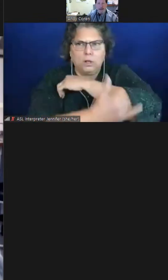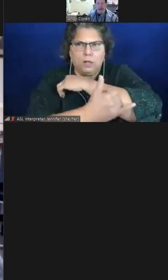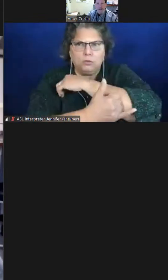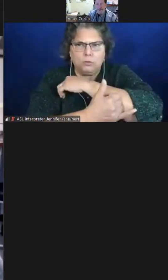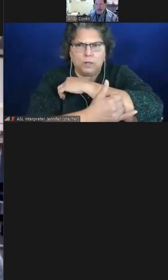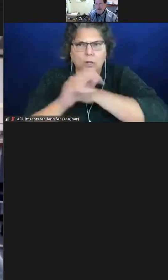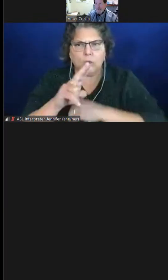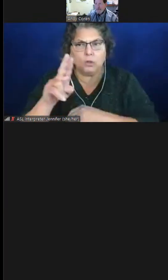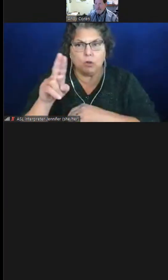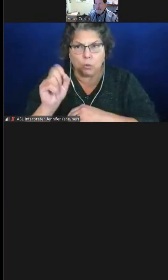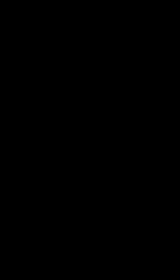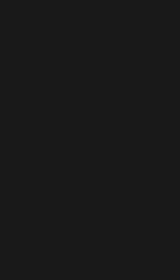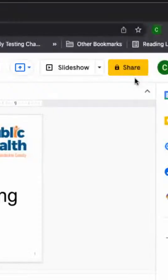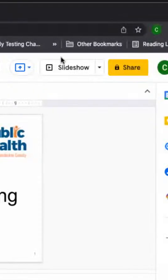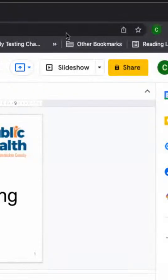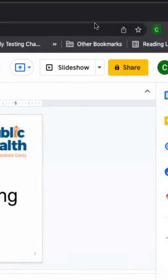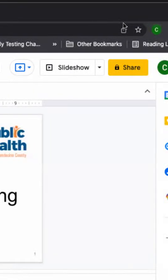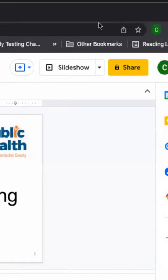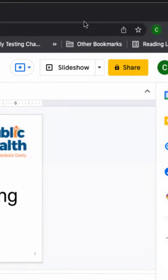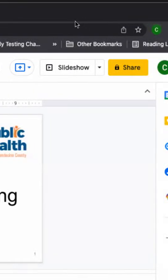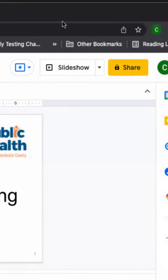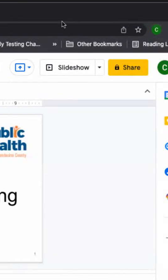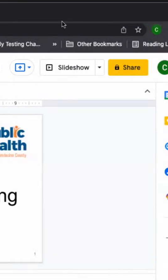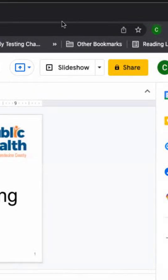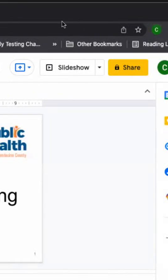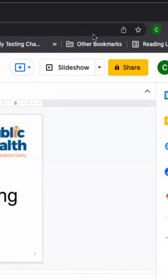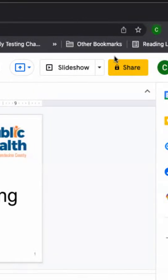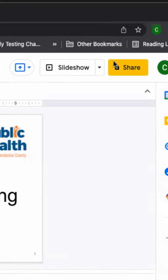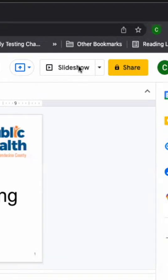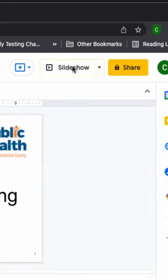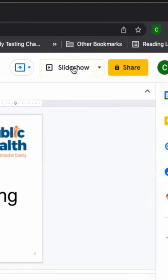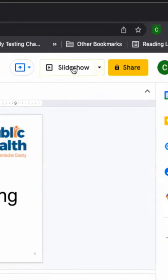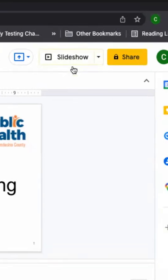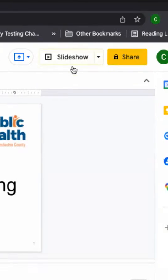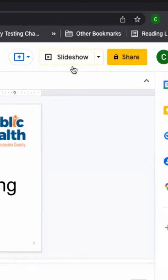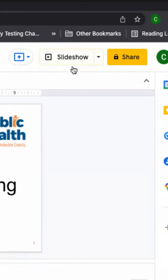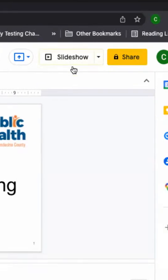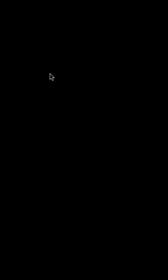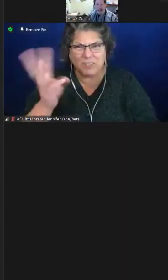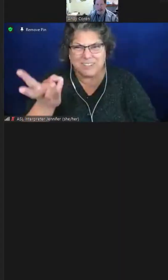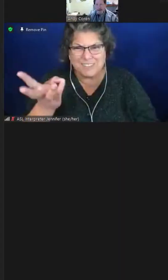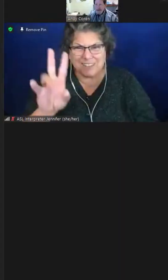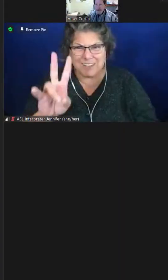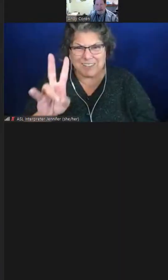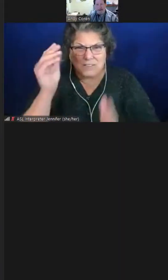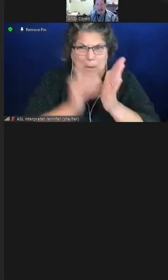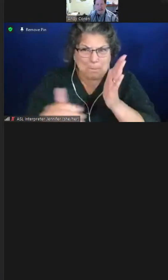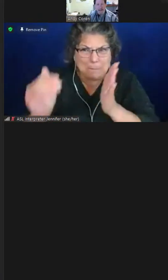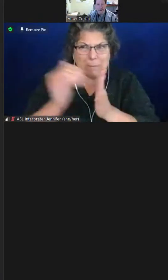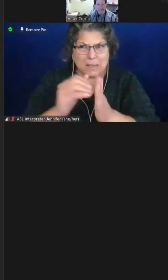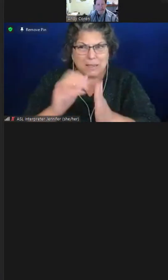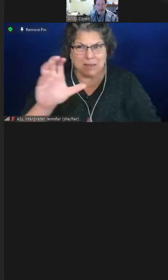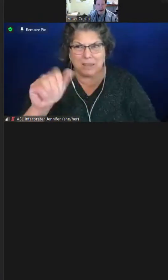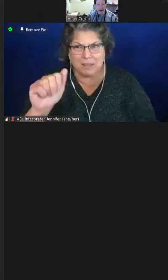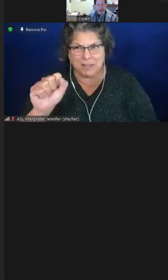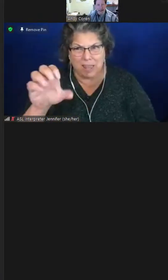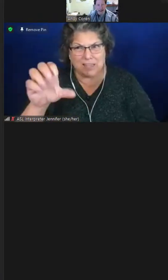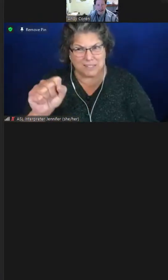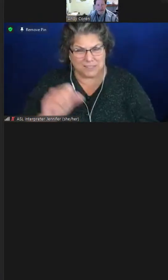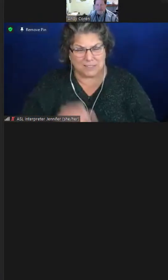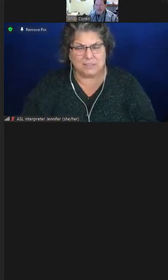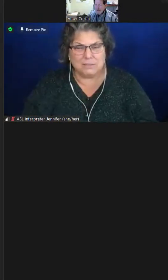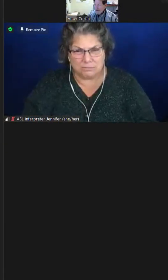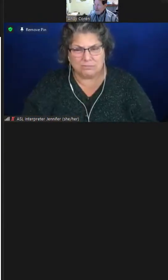States, if we can have the first slide, leads the world with almost 67 million cases. Next slide.